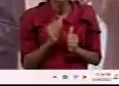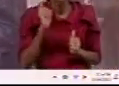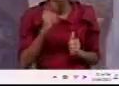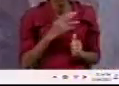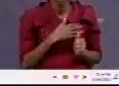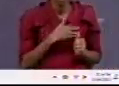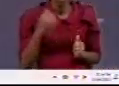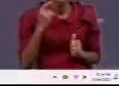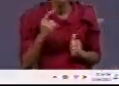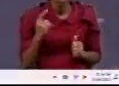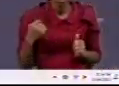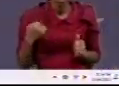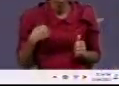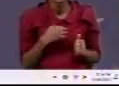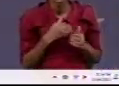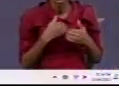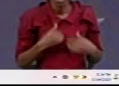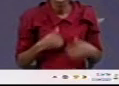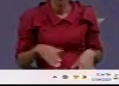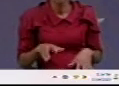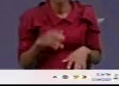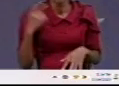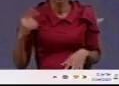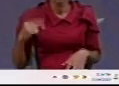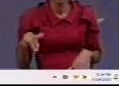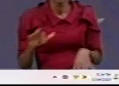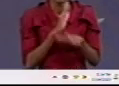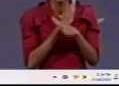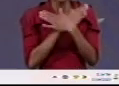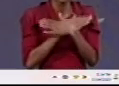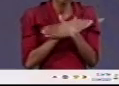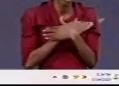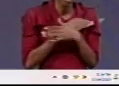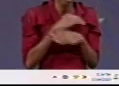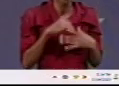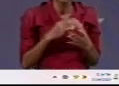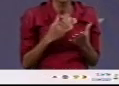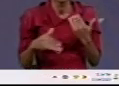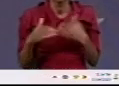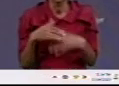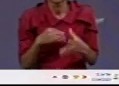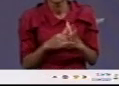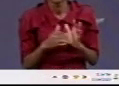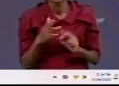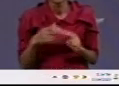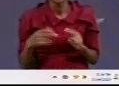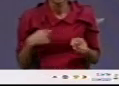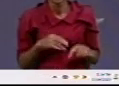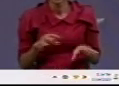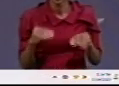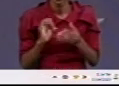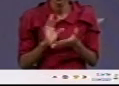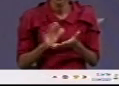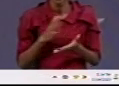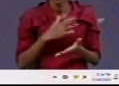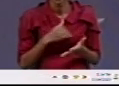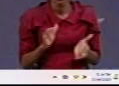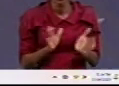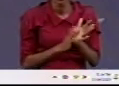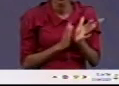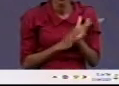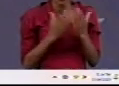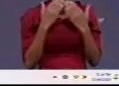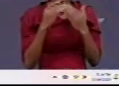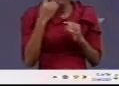We give you praise. Thank you, Lord, for answering our prayers. Lord, we pray you renew the strength of your servant through whom you